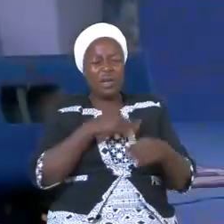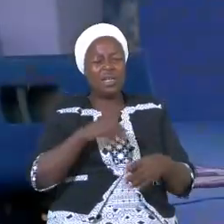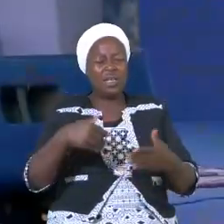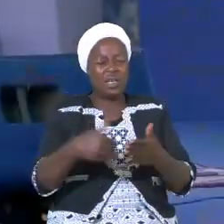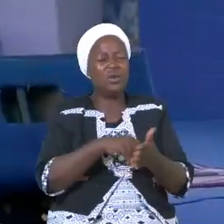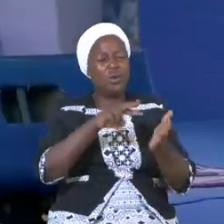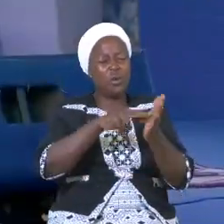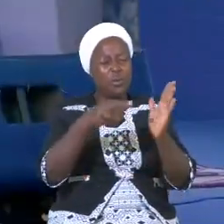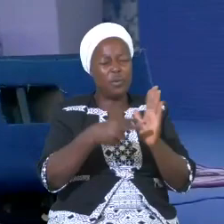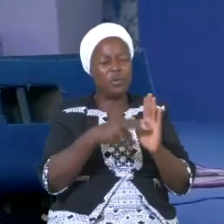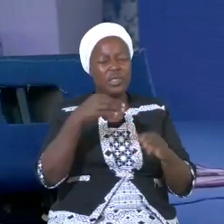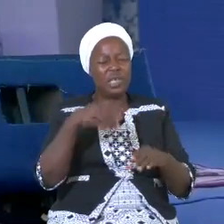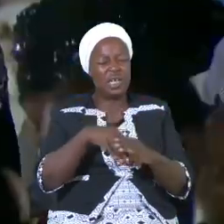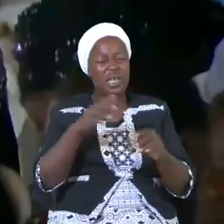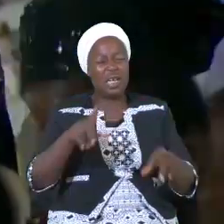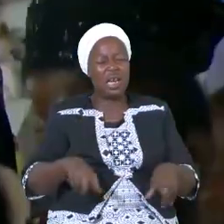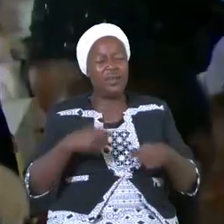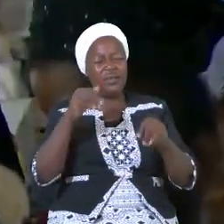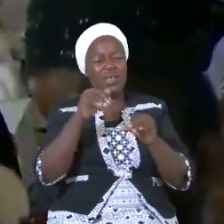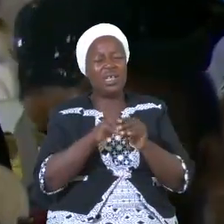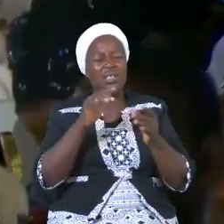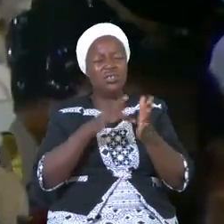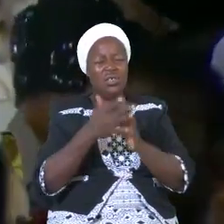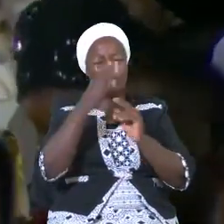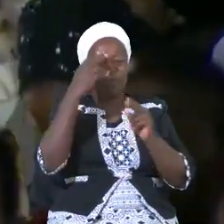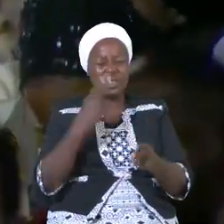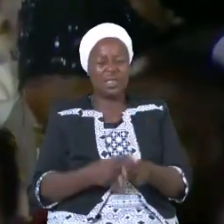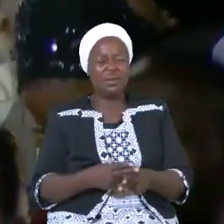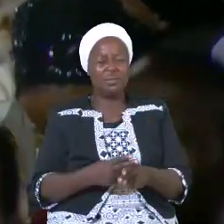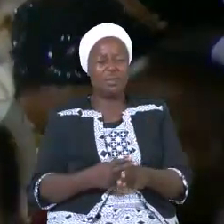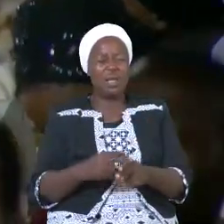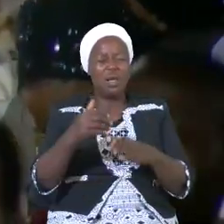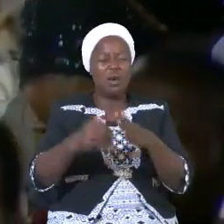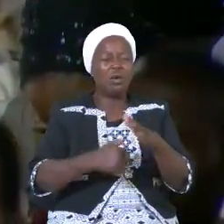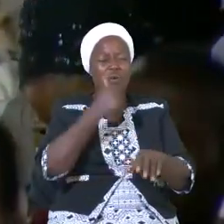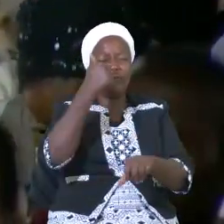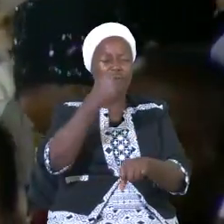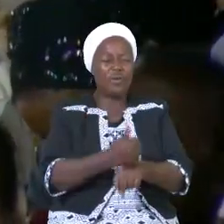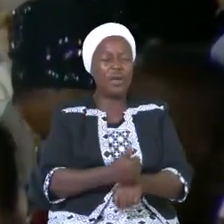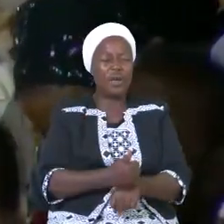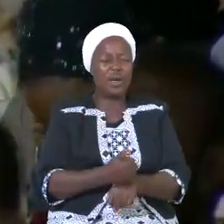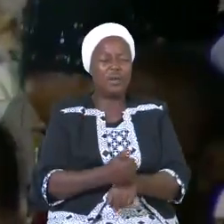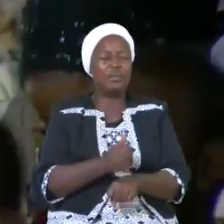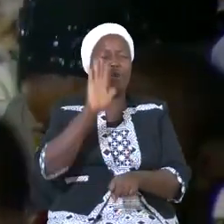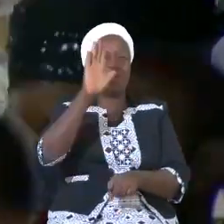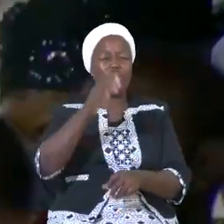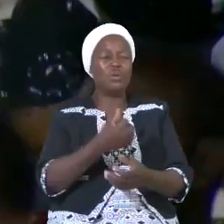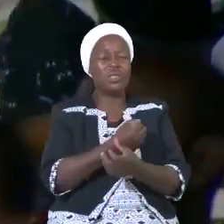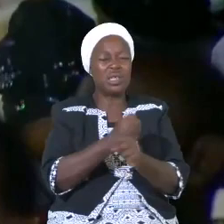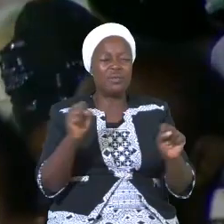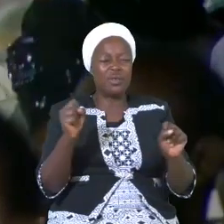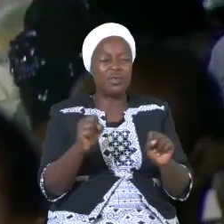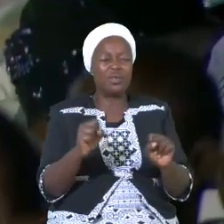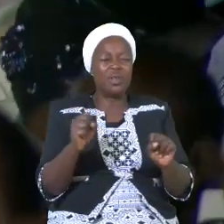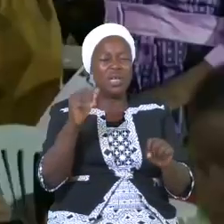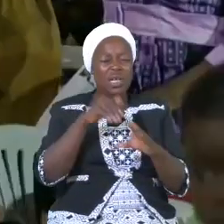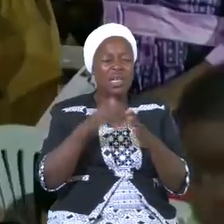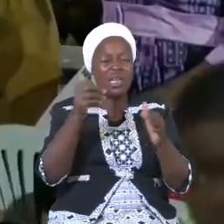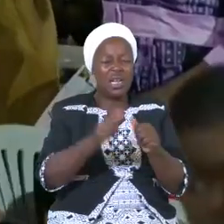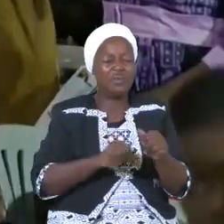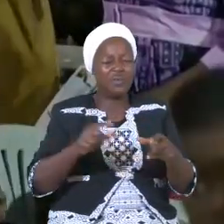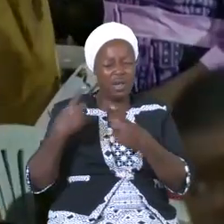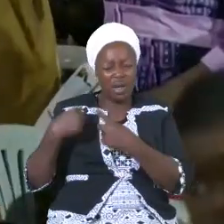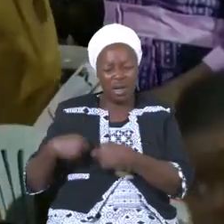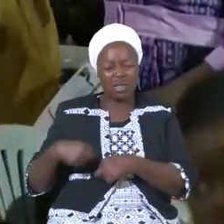life in jesus name confirm your salvation in every heart